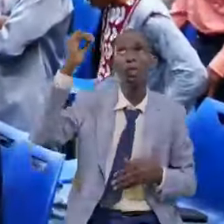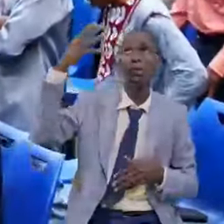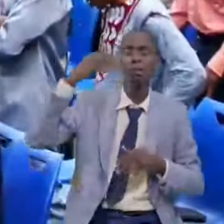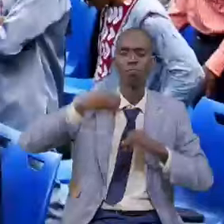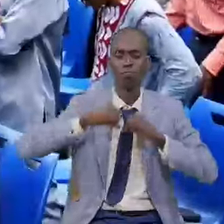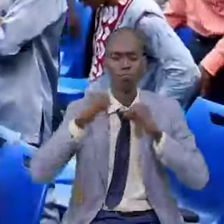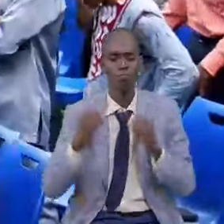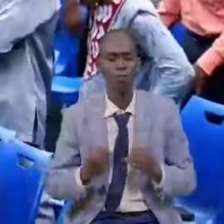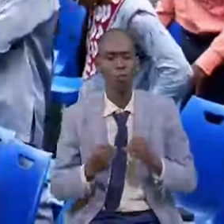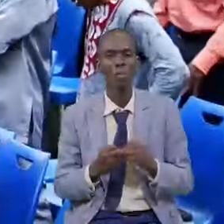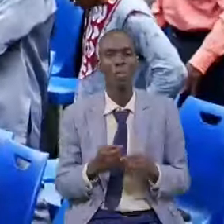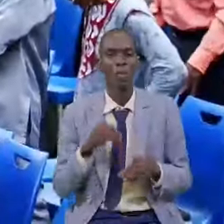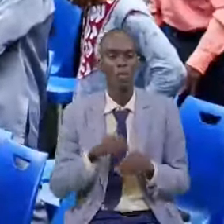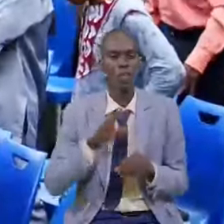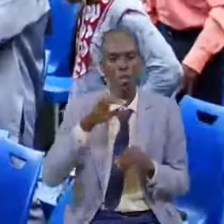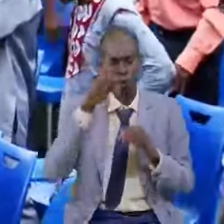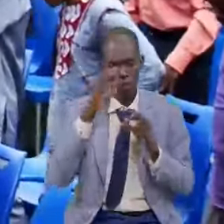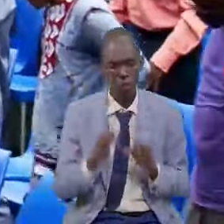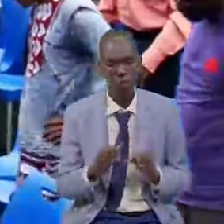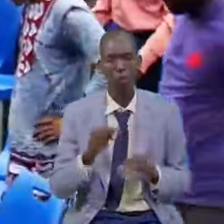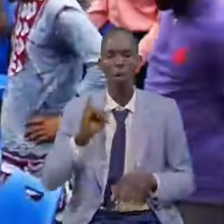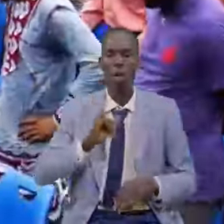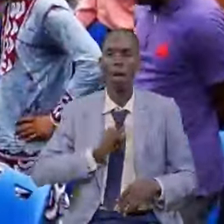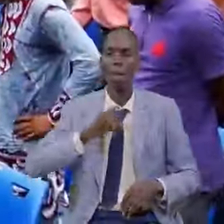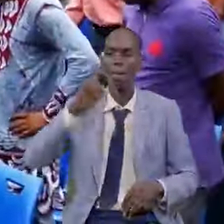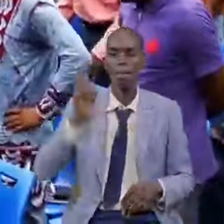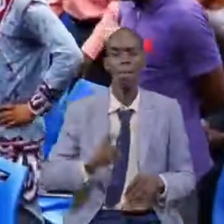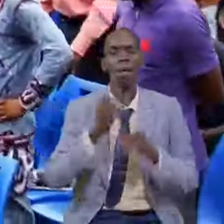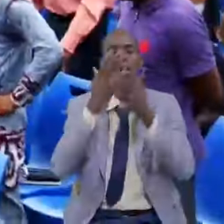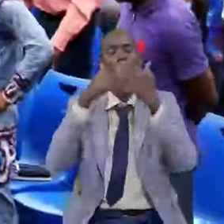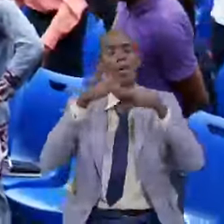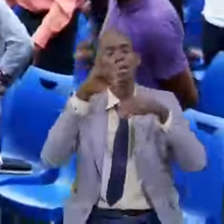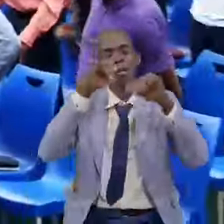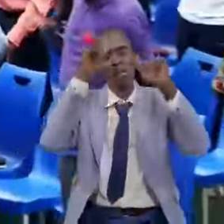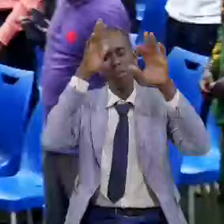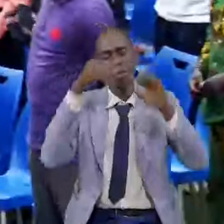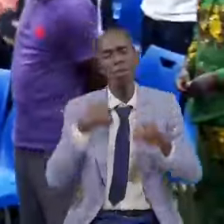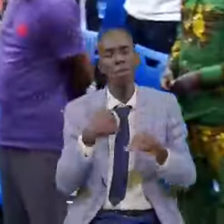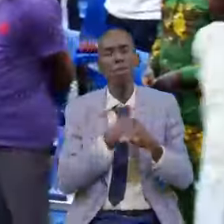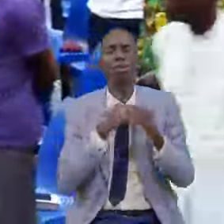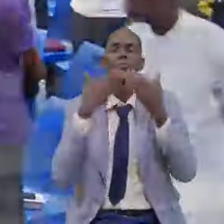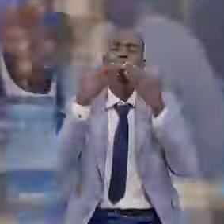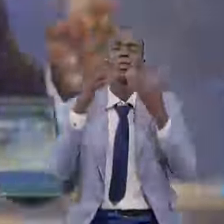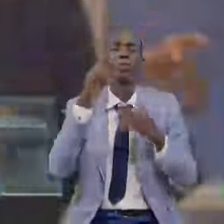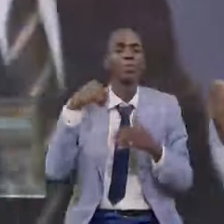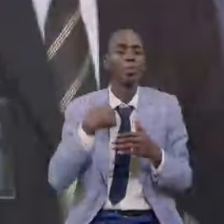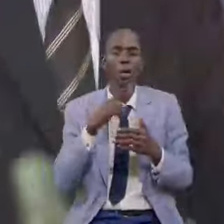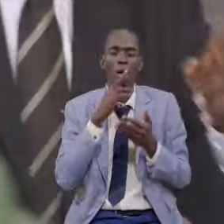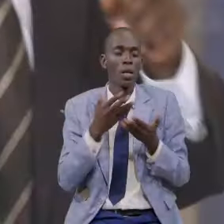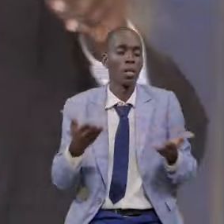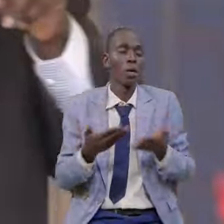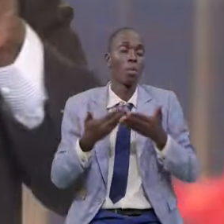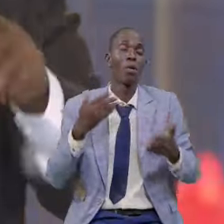decision, I must. Heavenly Father, we thank you. We're here before you. You are